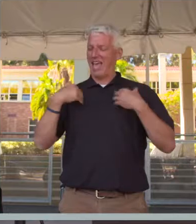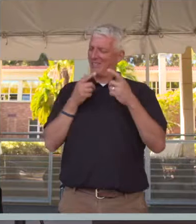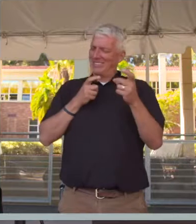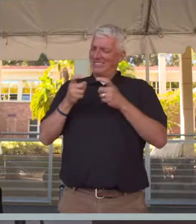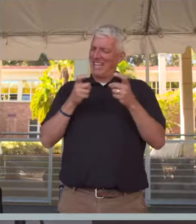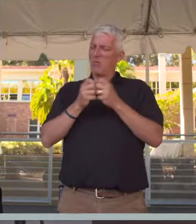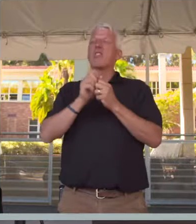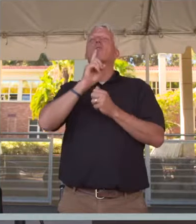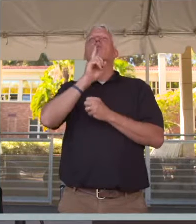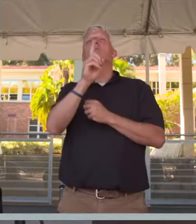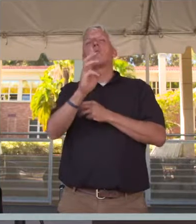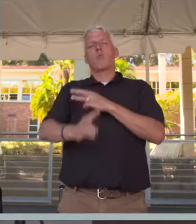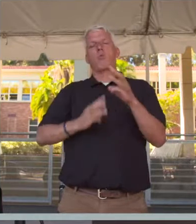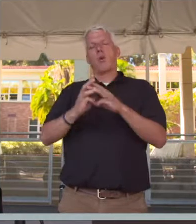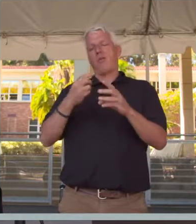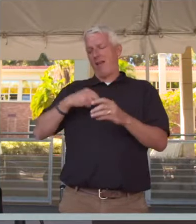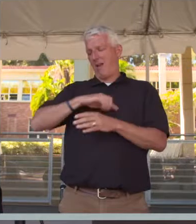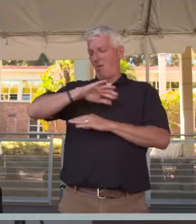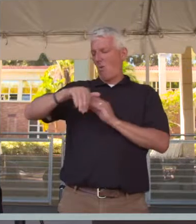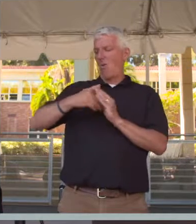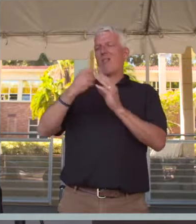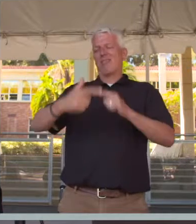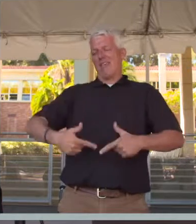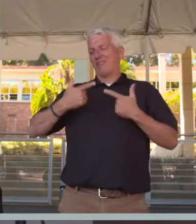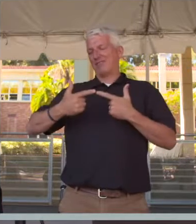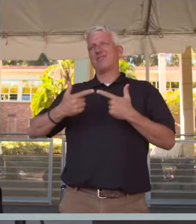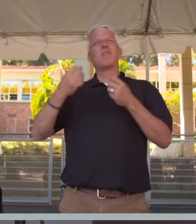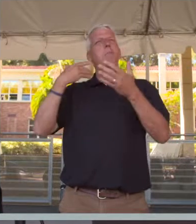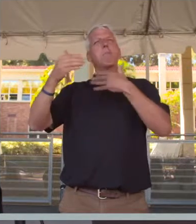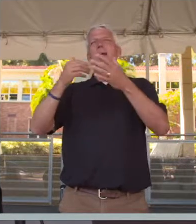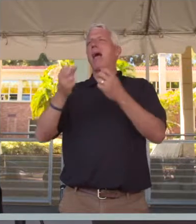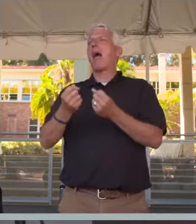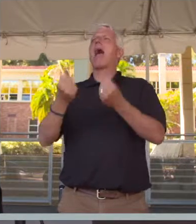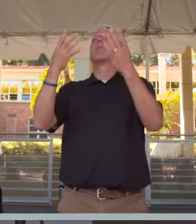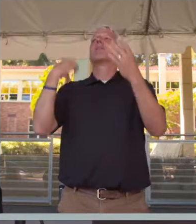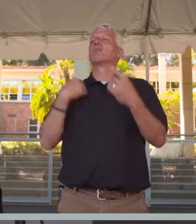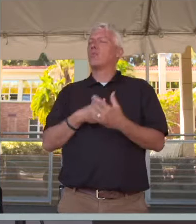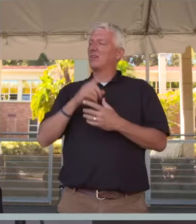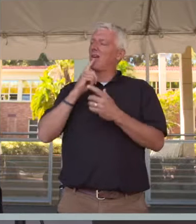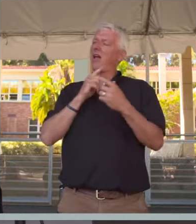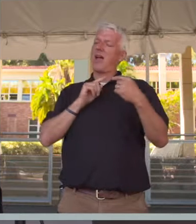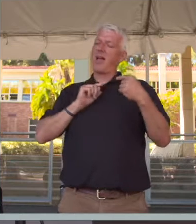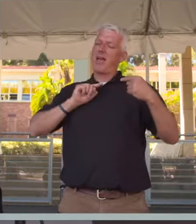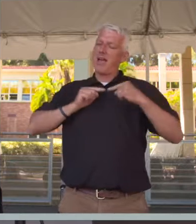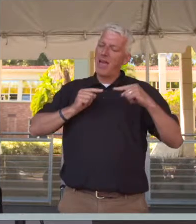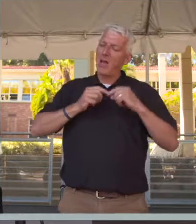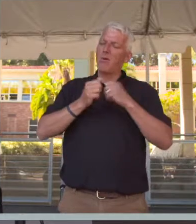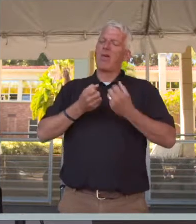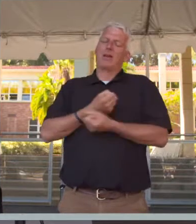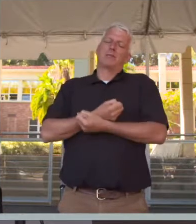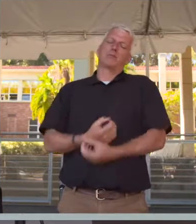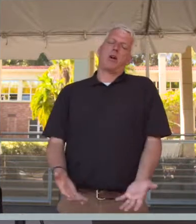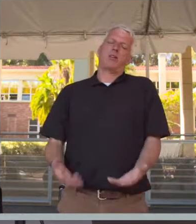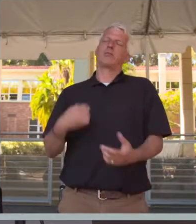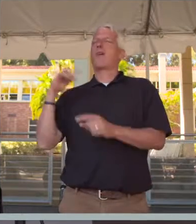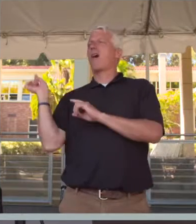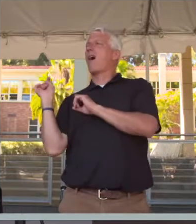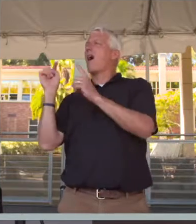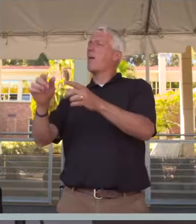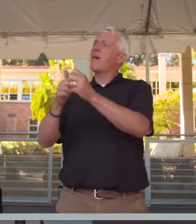with the real world our whole lives. No matter how much you ached with exhaustion, how hungry you were, how far you